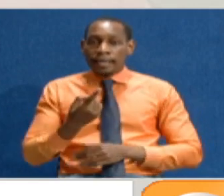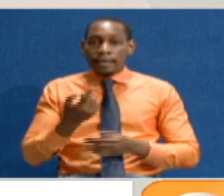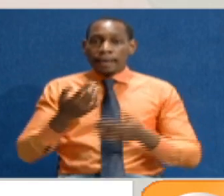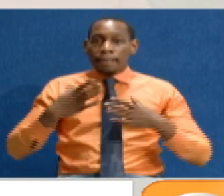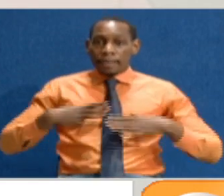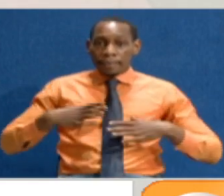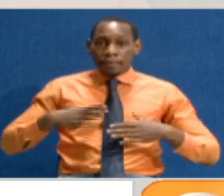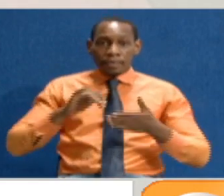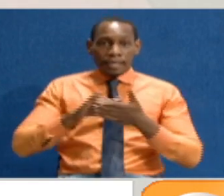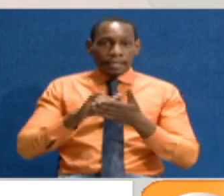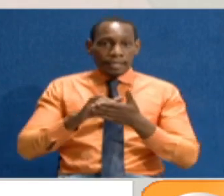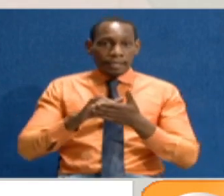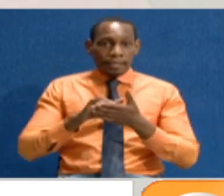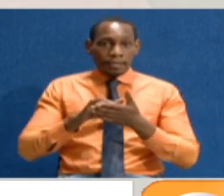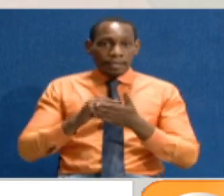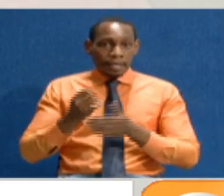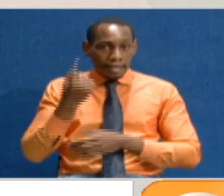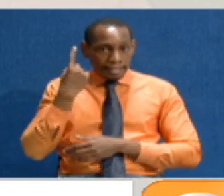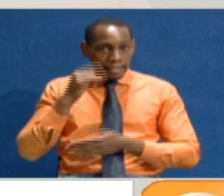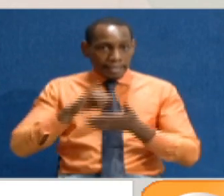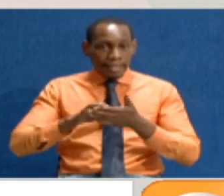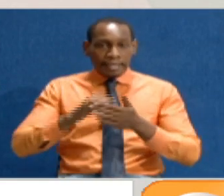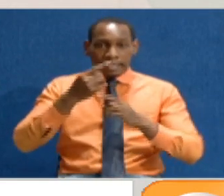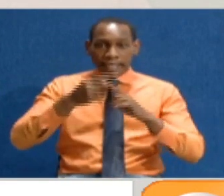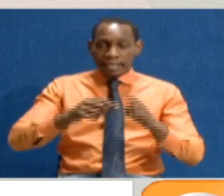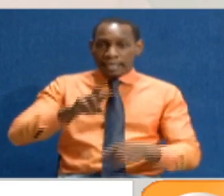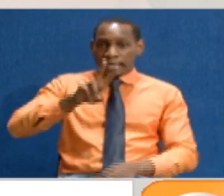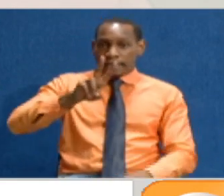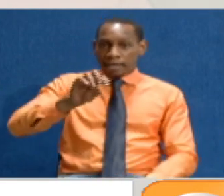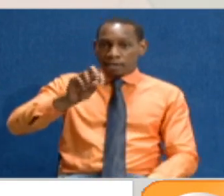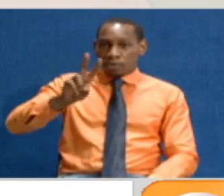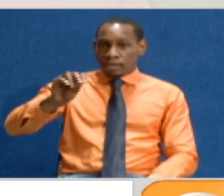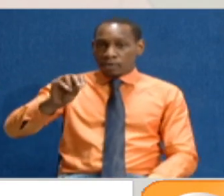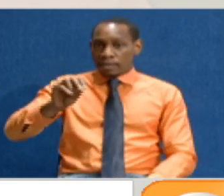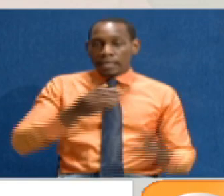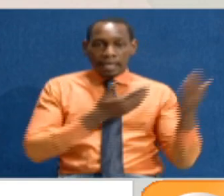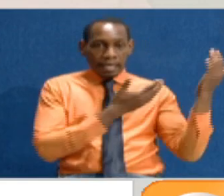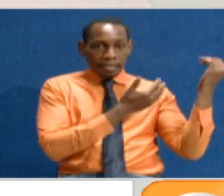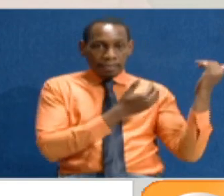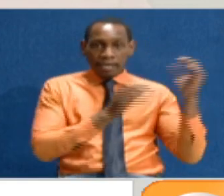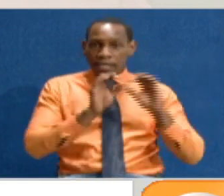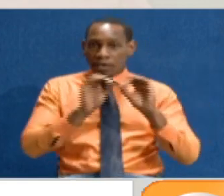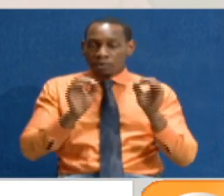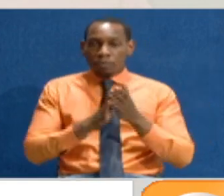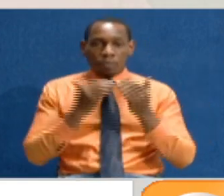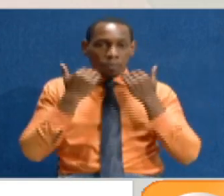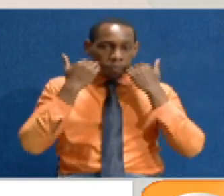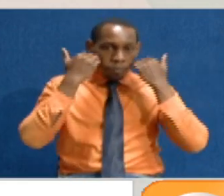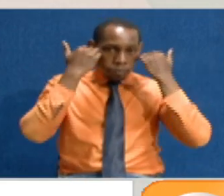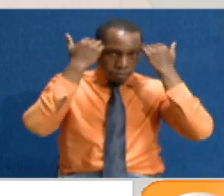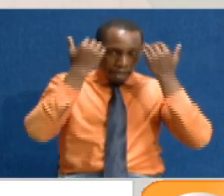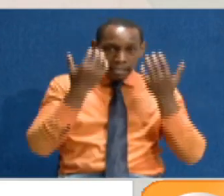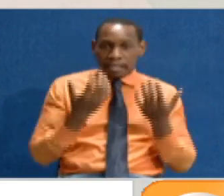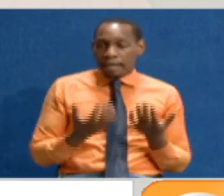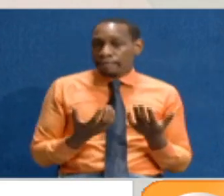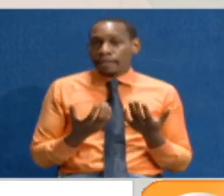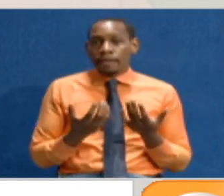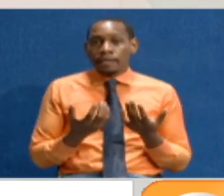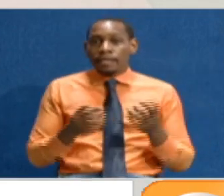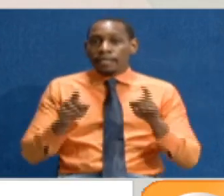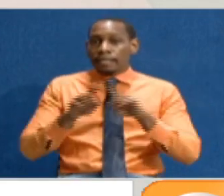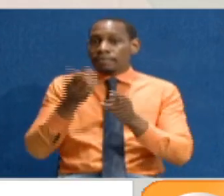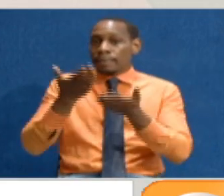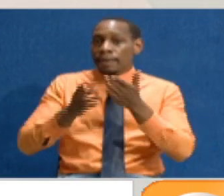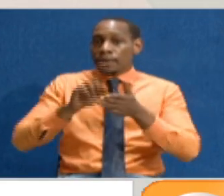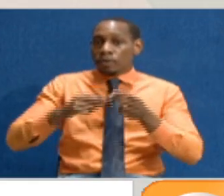viewers to be clear about, is that 2020 was a very unprecedented year. A lot of stresses, a lot of stressors, and